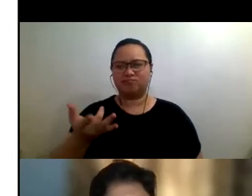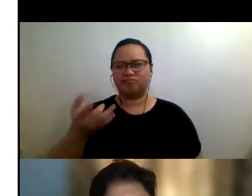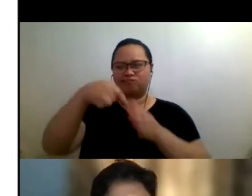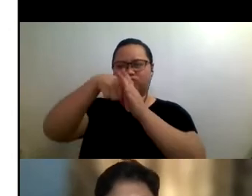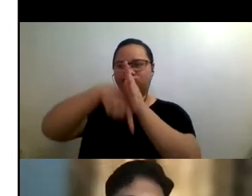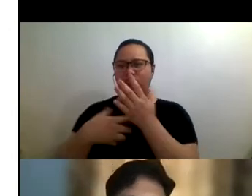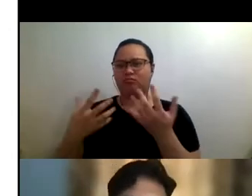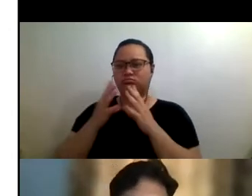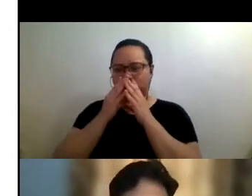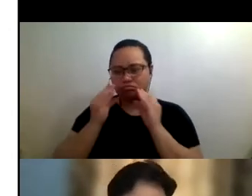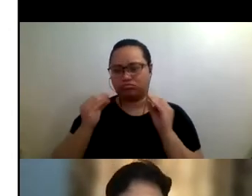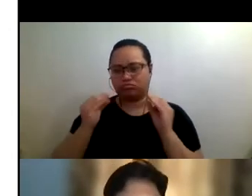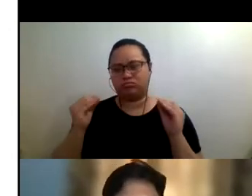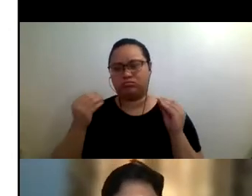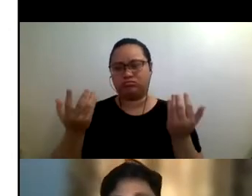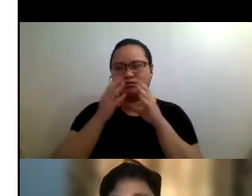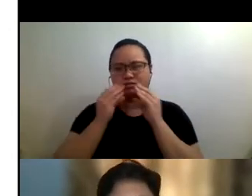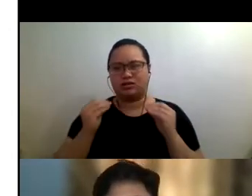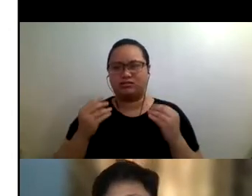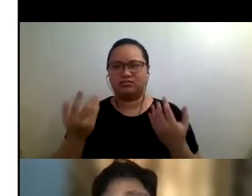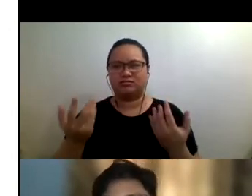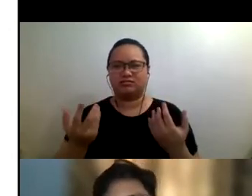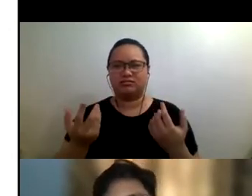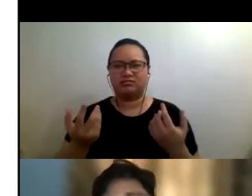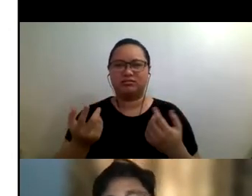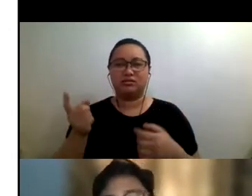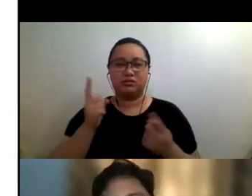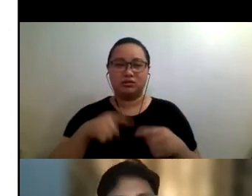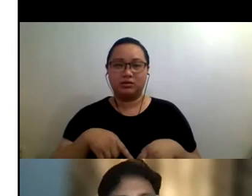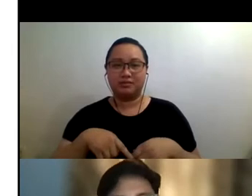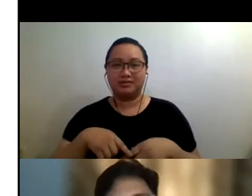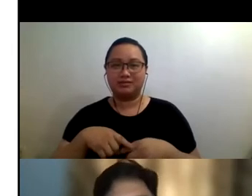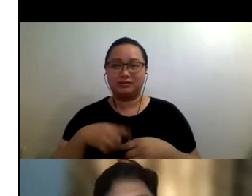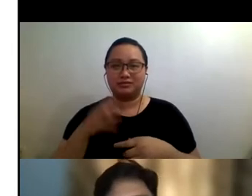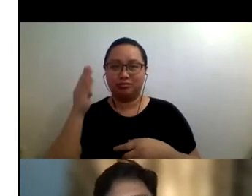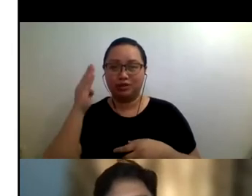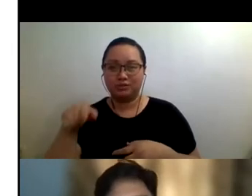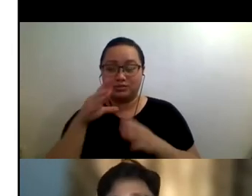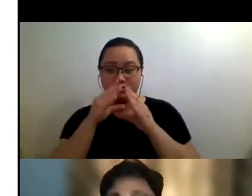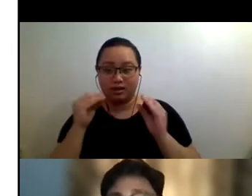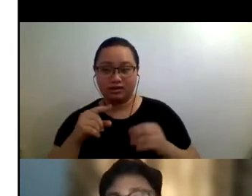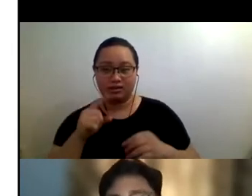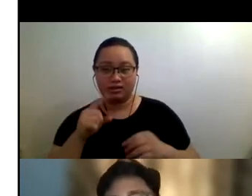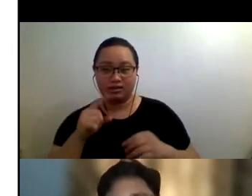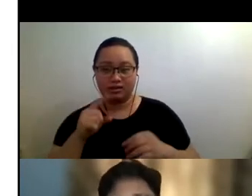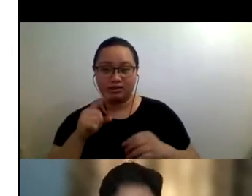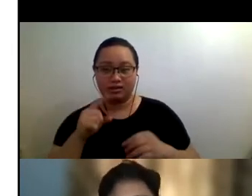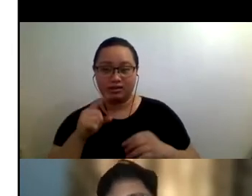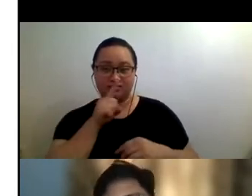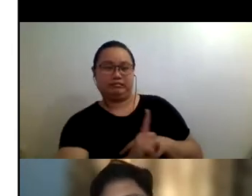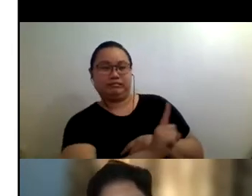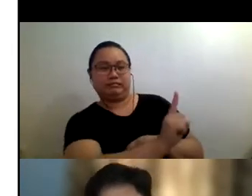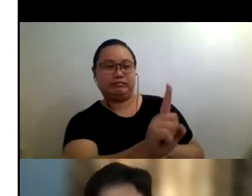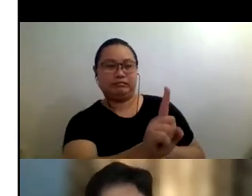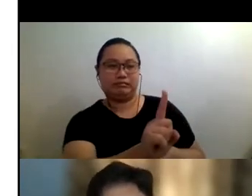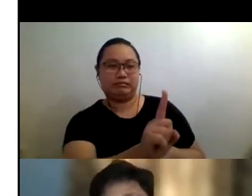So what essentially happened was sadness was now driving Riley's ship. Okay? And as much to everyone's surprise, if you can recall the